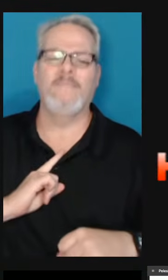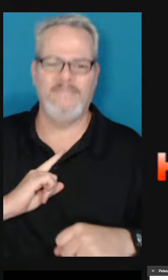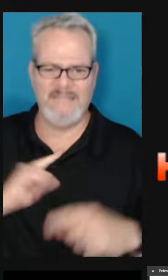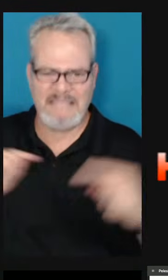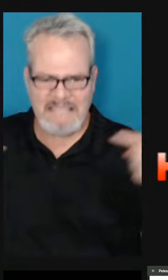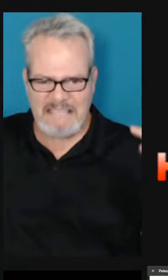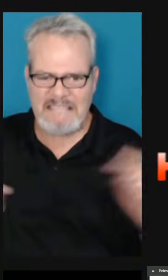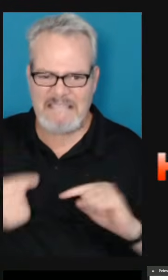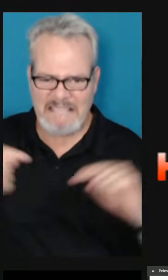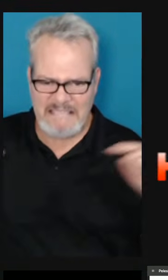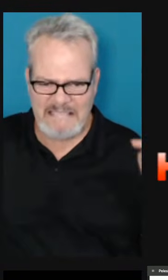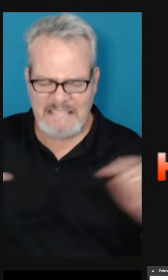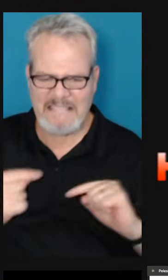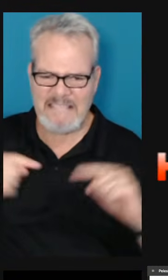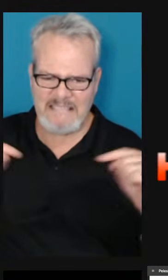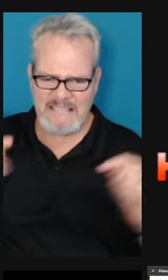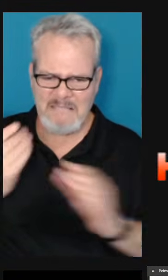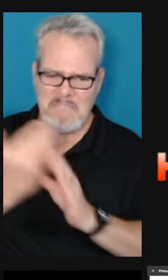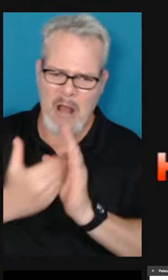irritate your nose and throat.